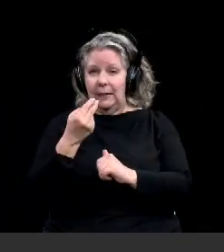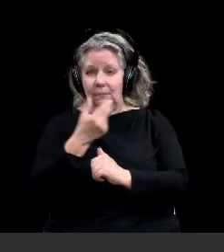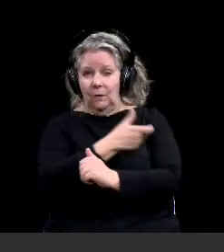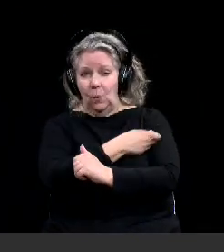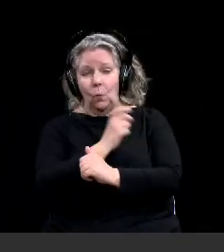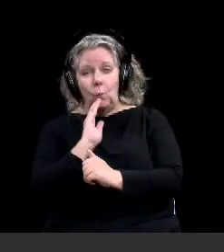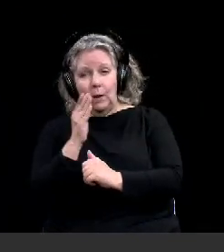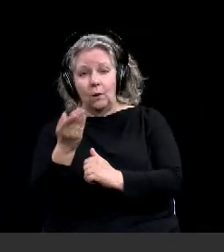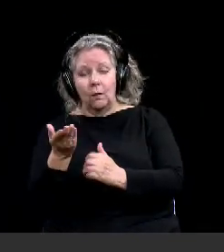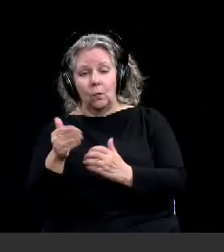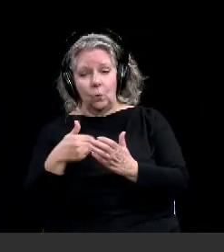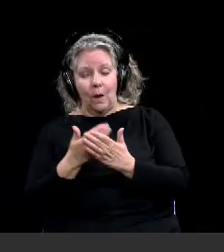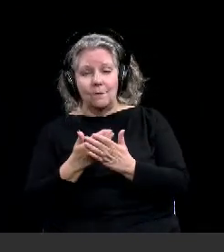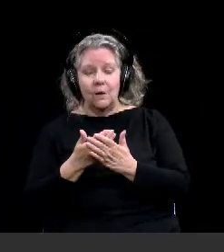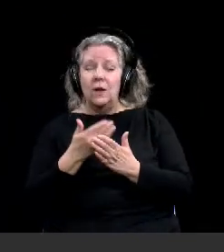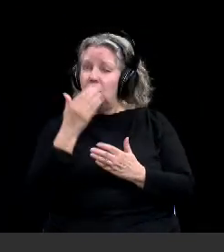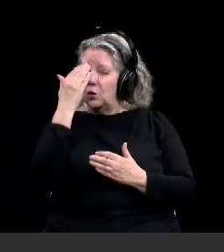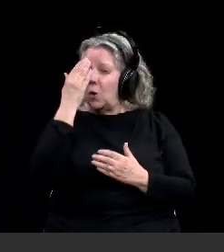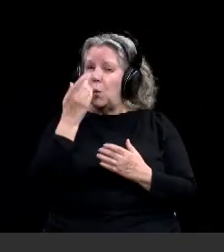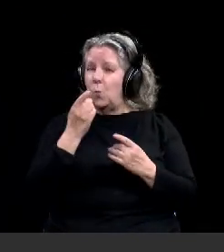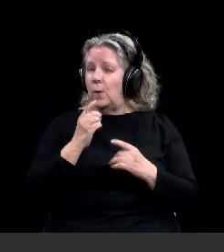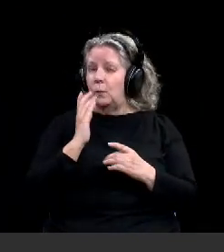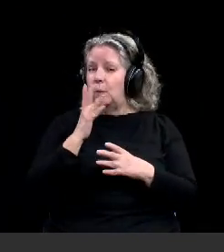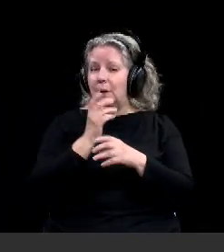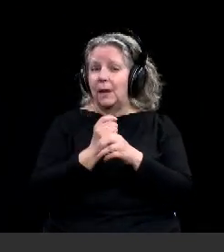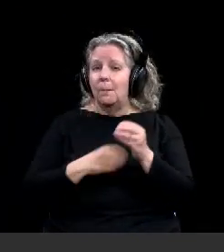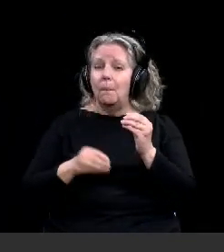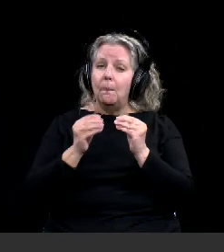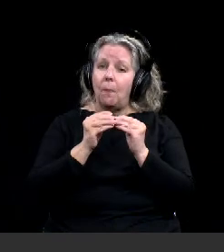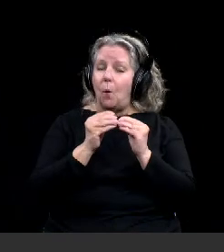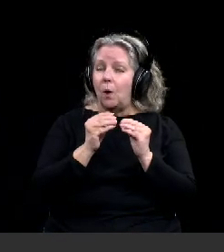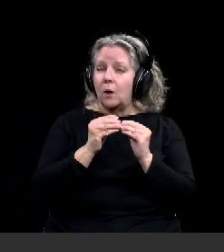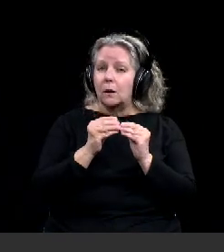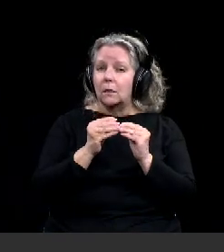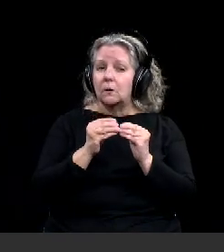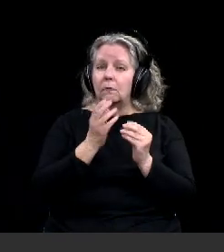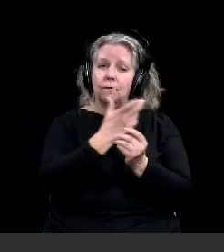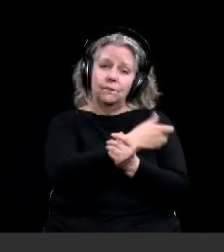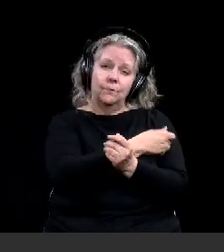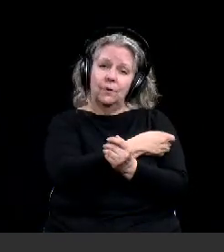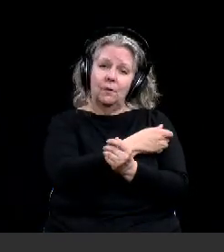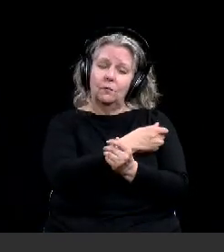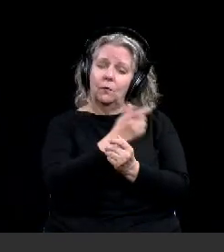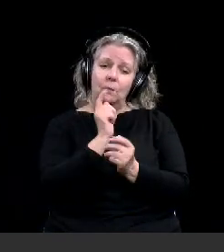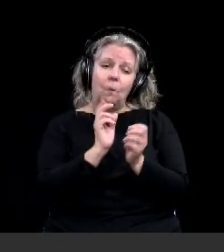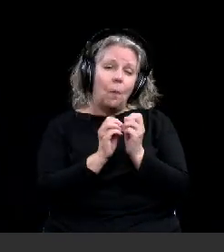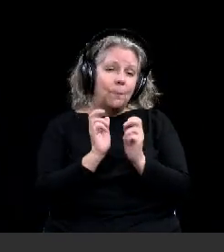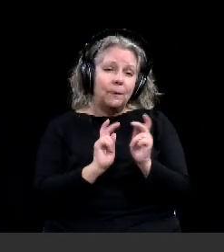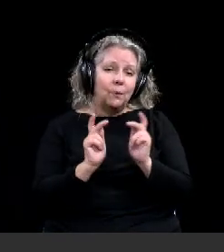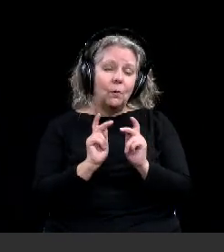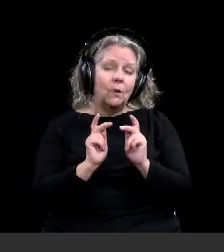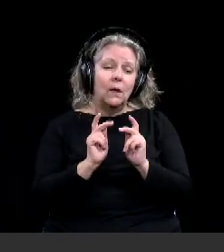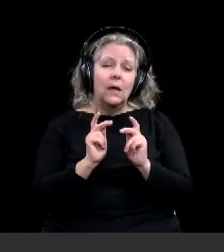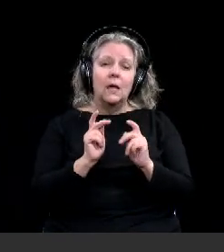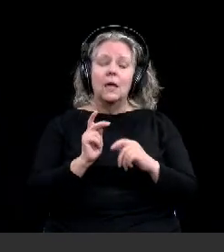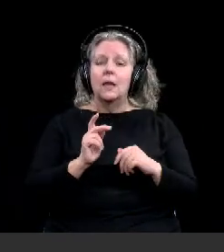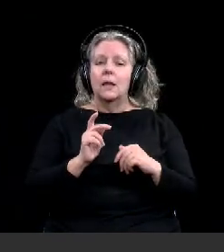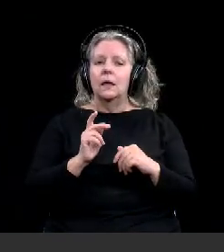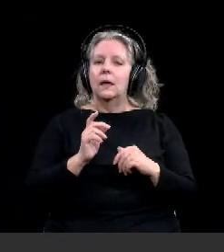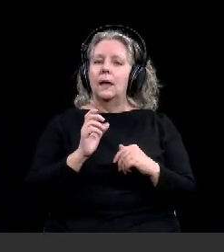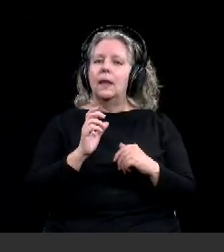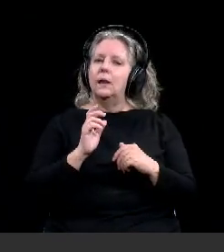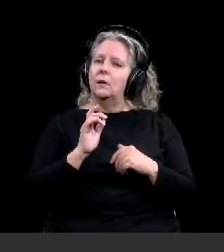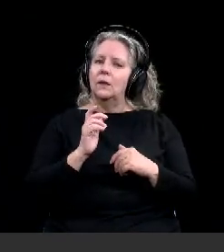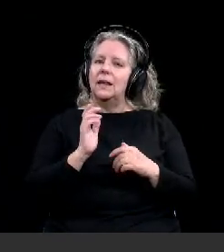can get vaccinated? And does that cover the people who are scheduled for second doses as well? Sure. Hannah, I'll